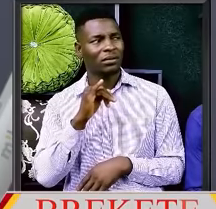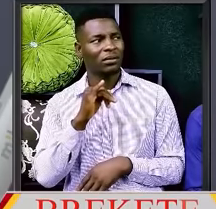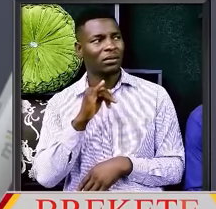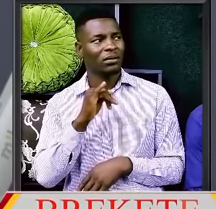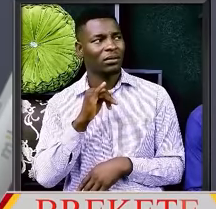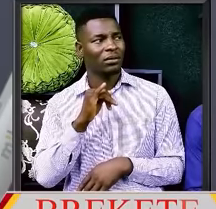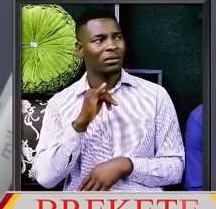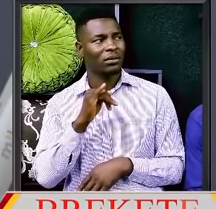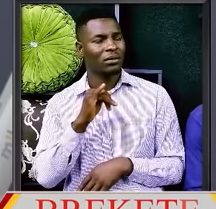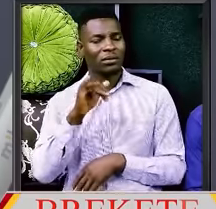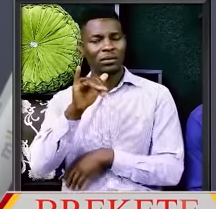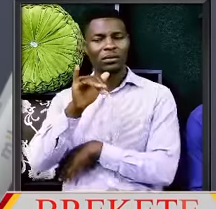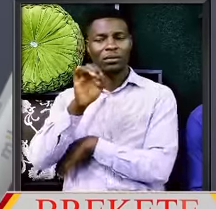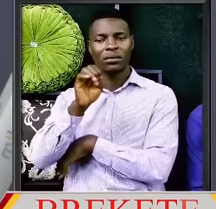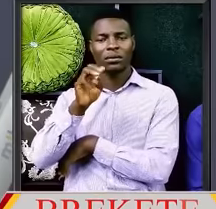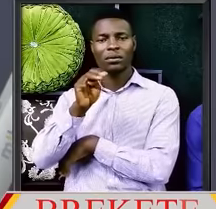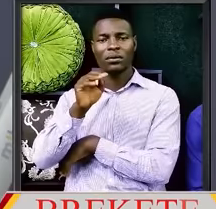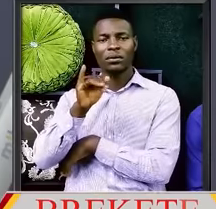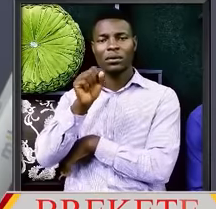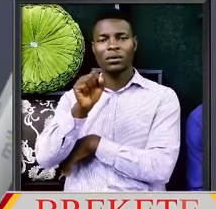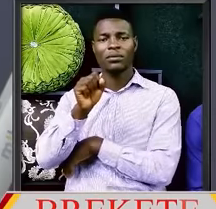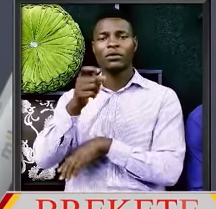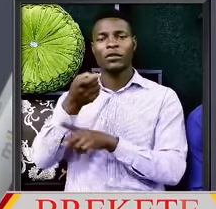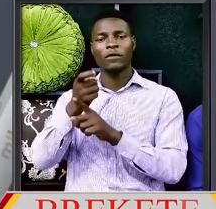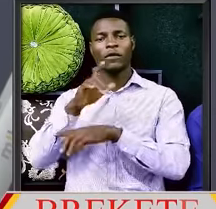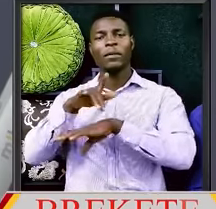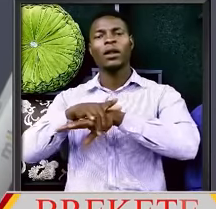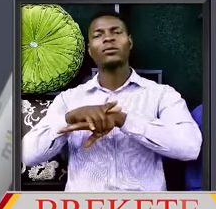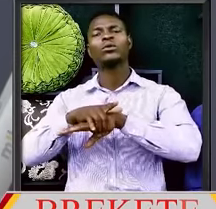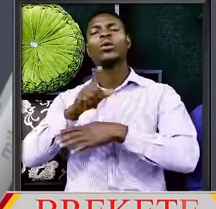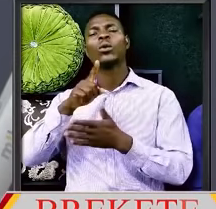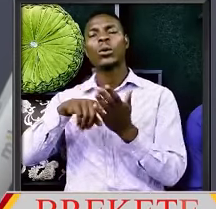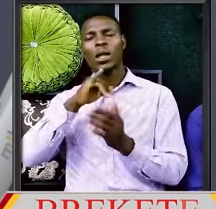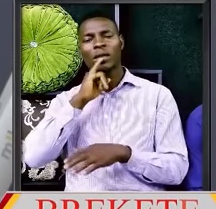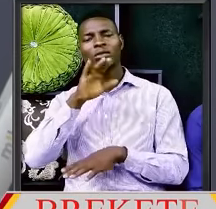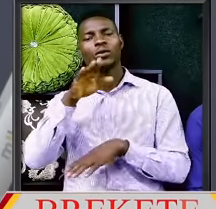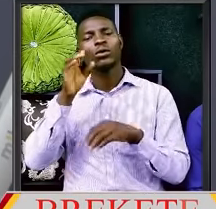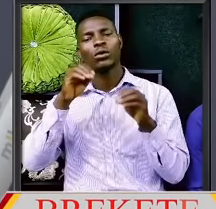London. Yemisi from London. Waiting be a contributor, Tema.